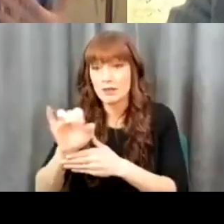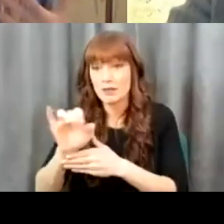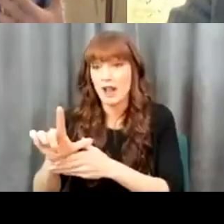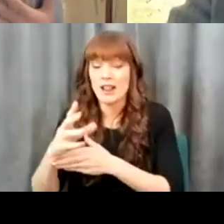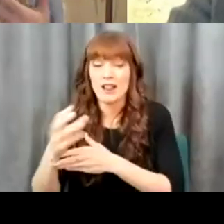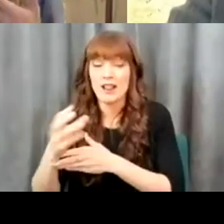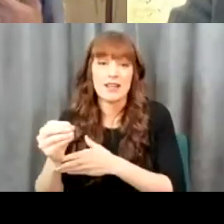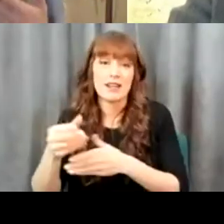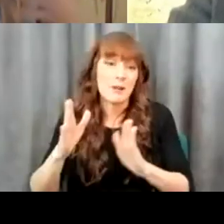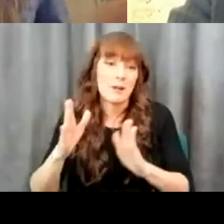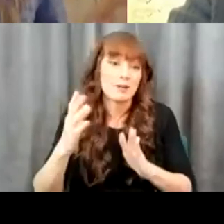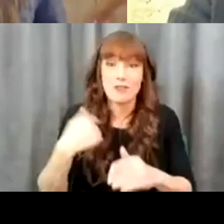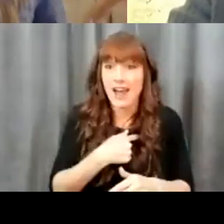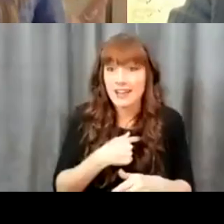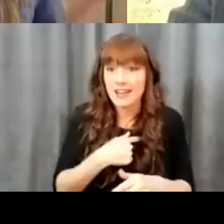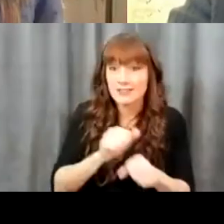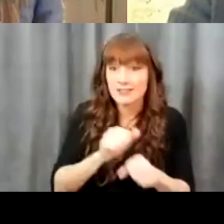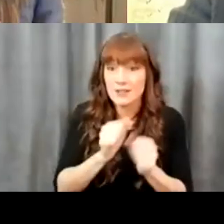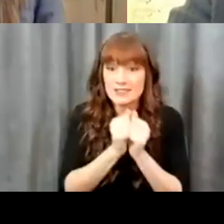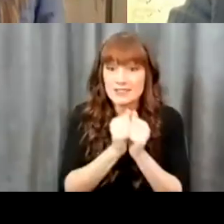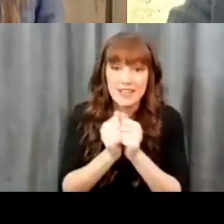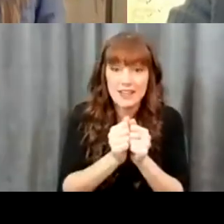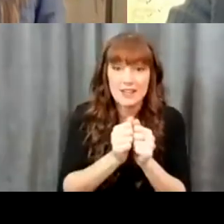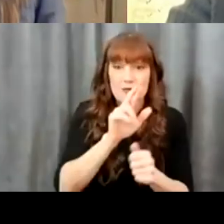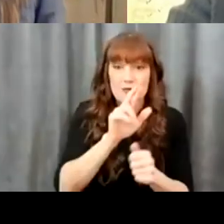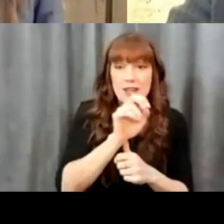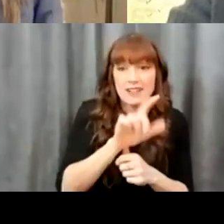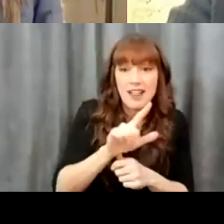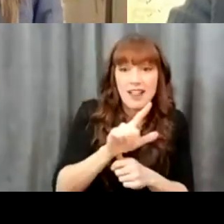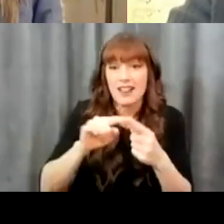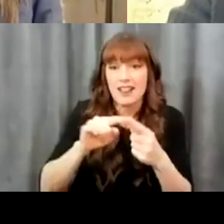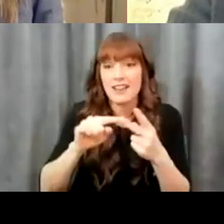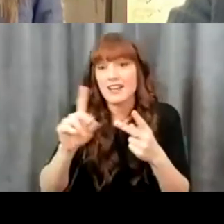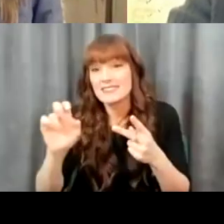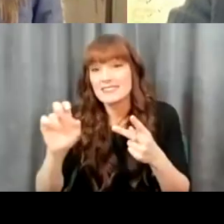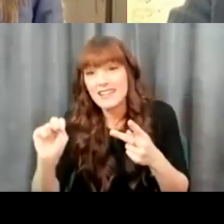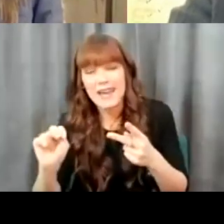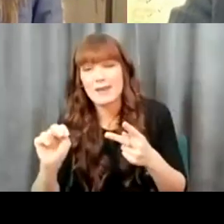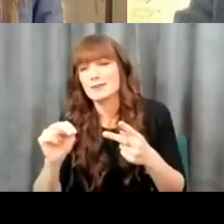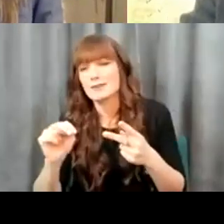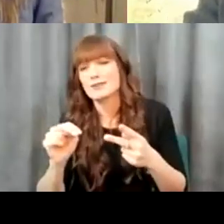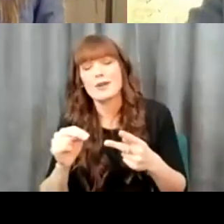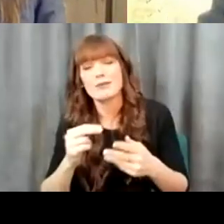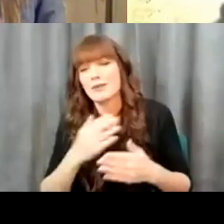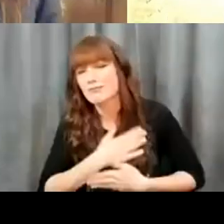such an amazing opportunity for us to work with Randall and Dan. And we're so very,